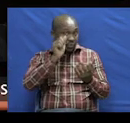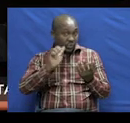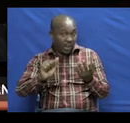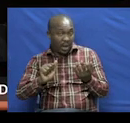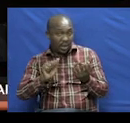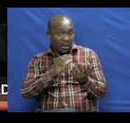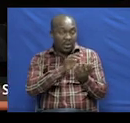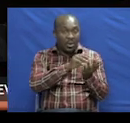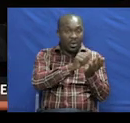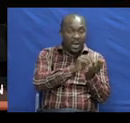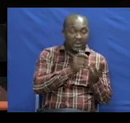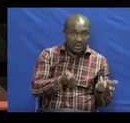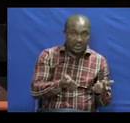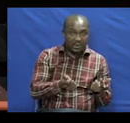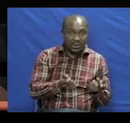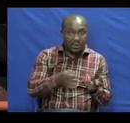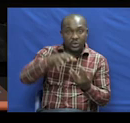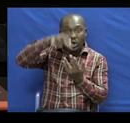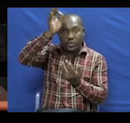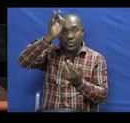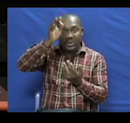between ugali and rice.